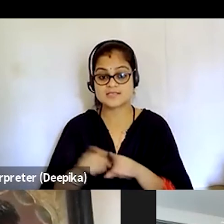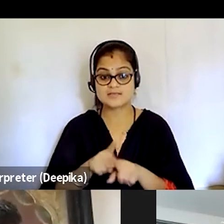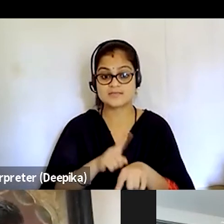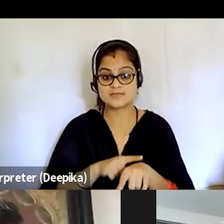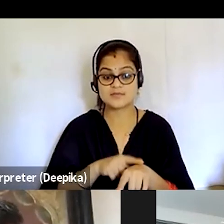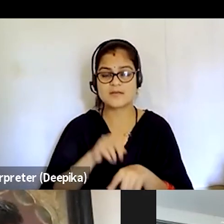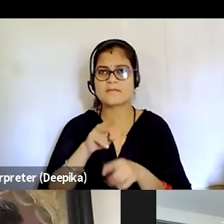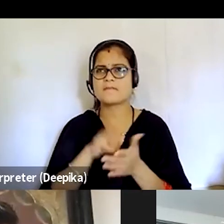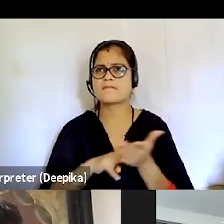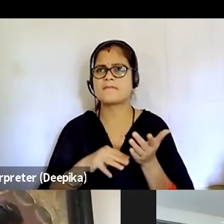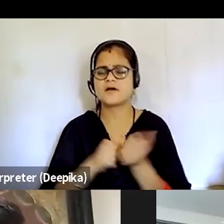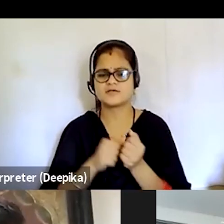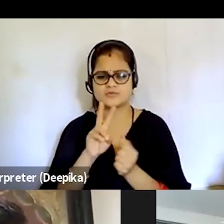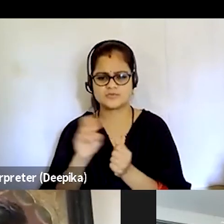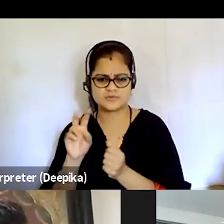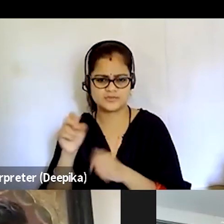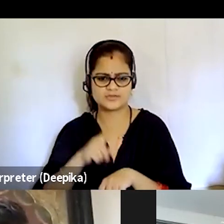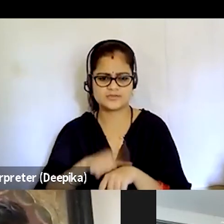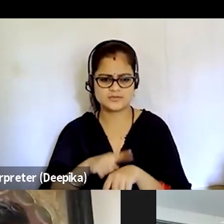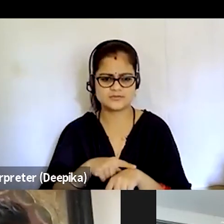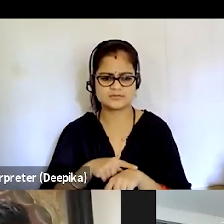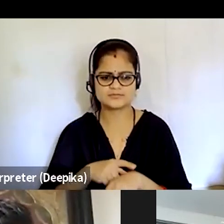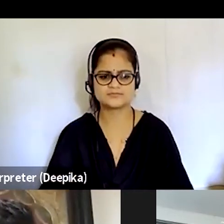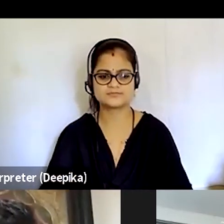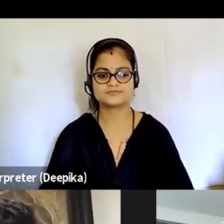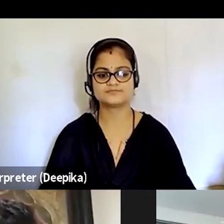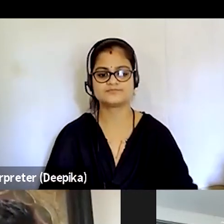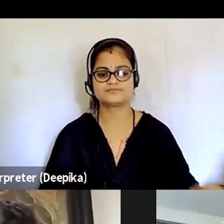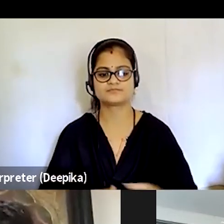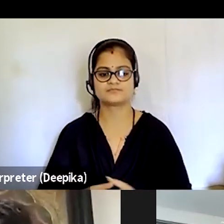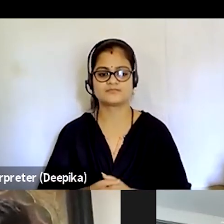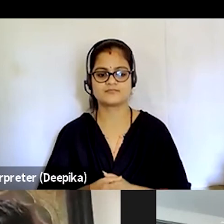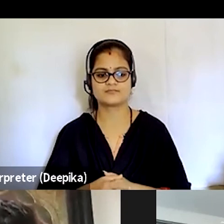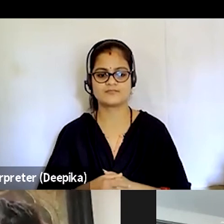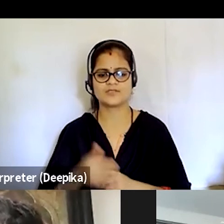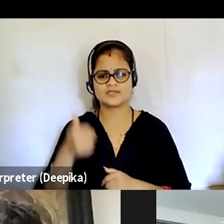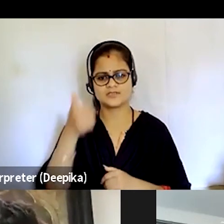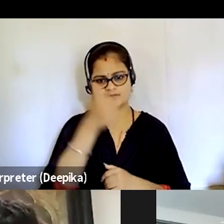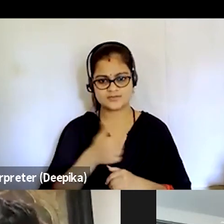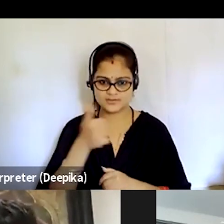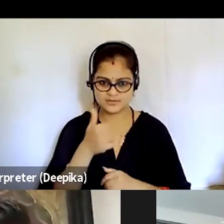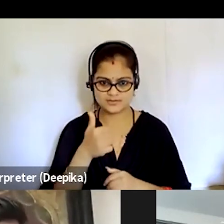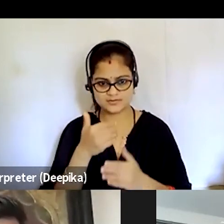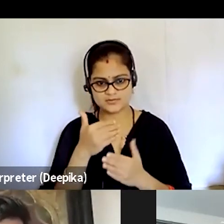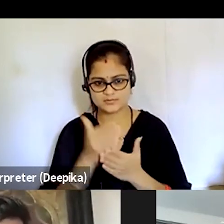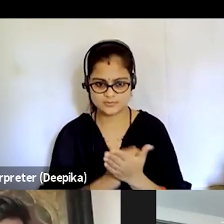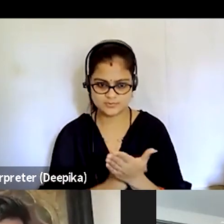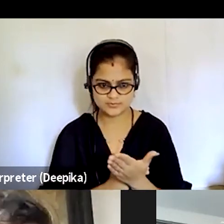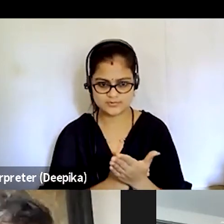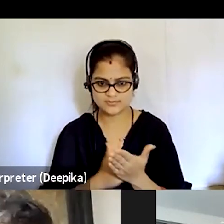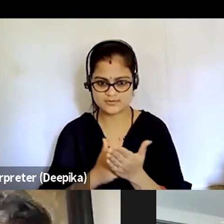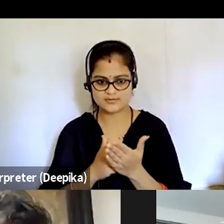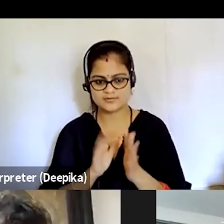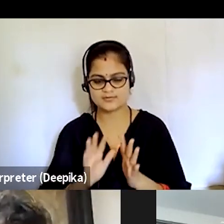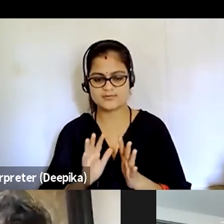March of 2020. Kind of we'd finished 6 gigs, and they